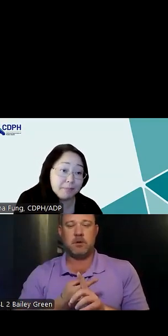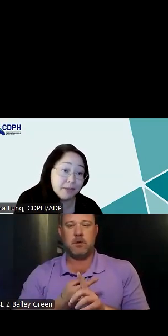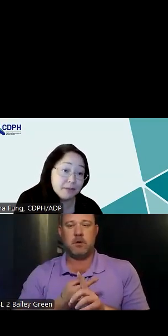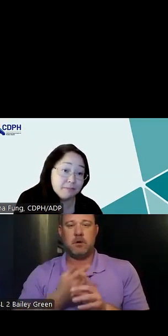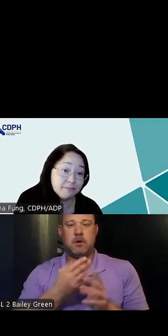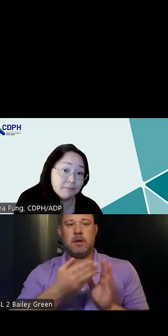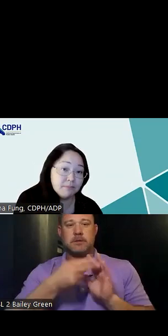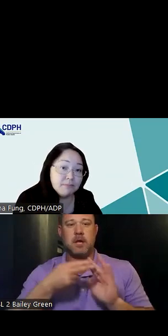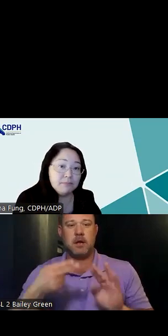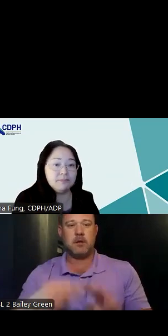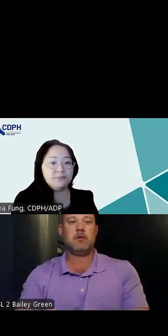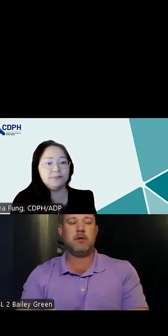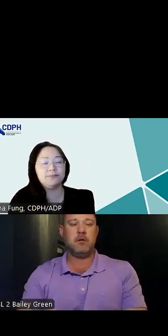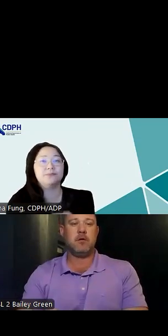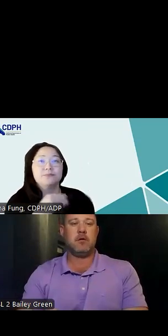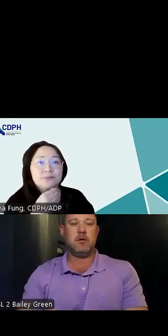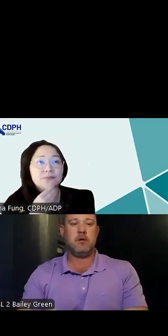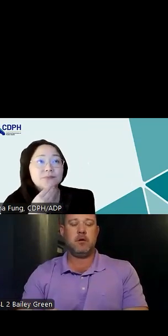Next slide, please.